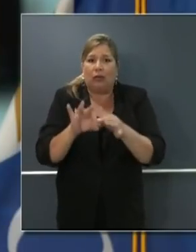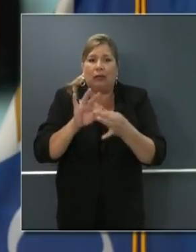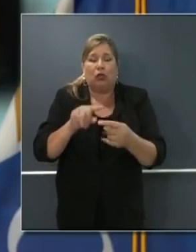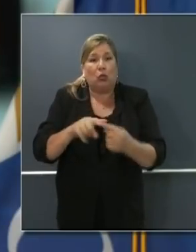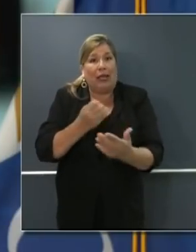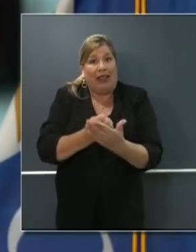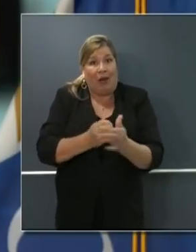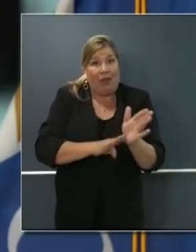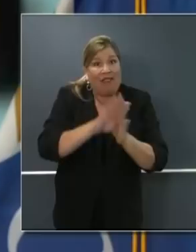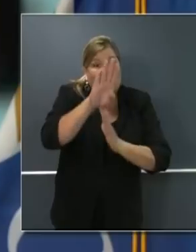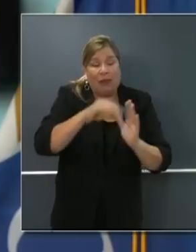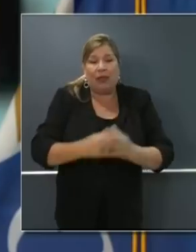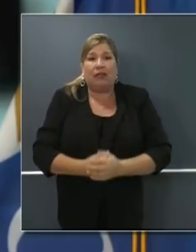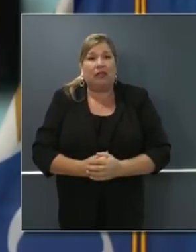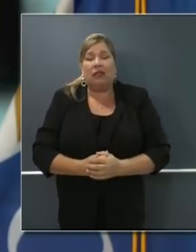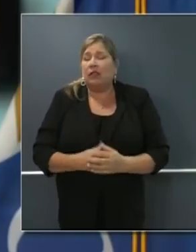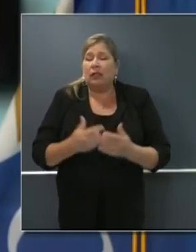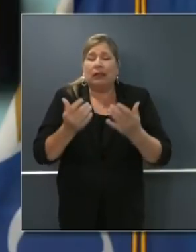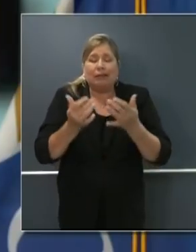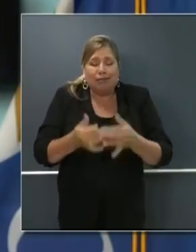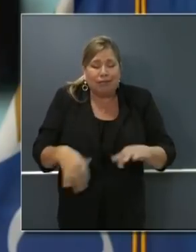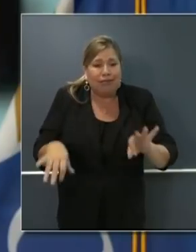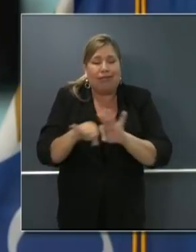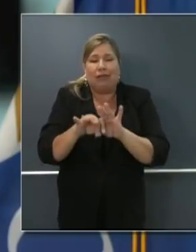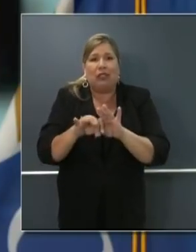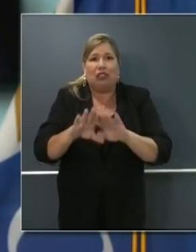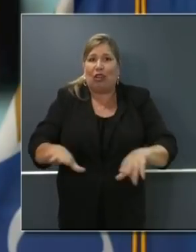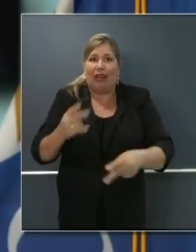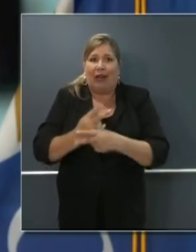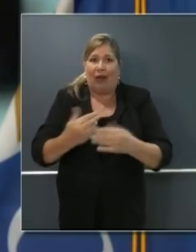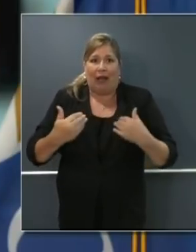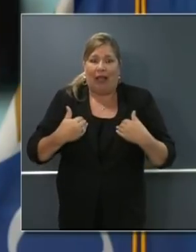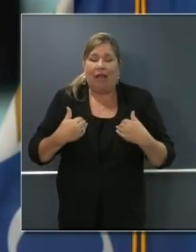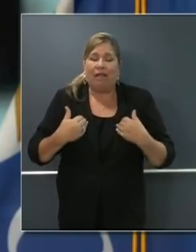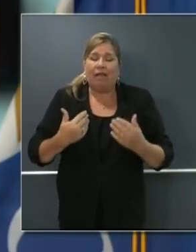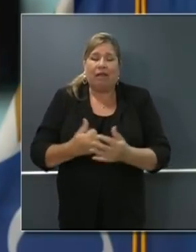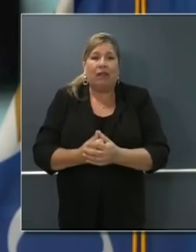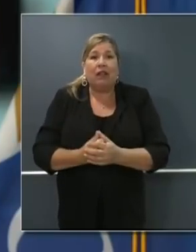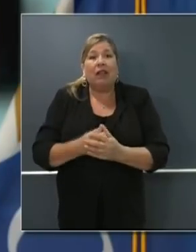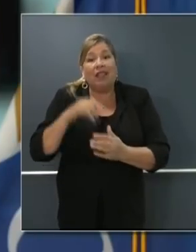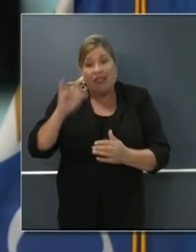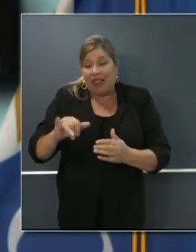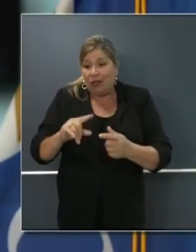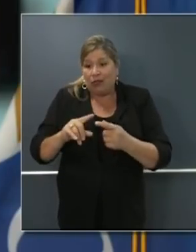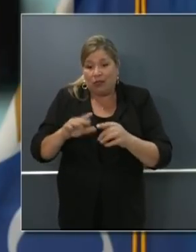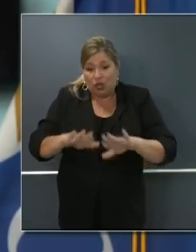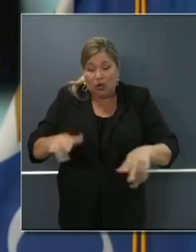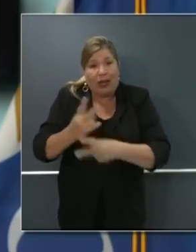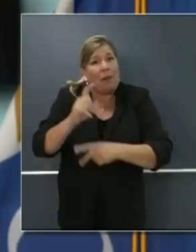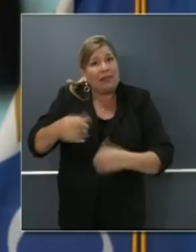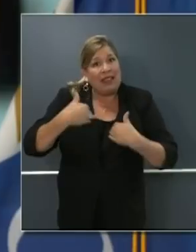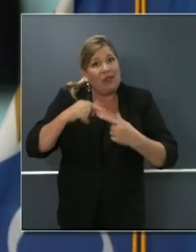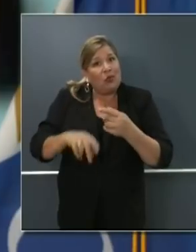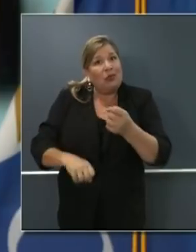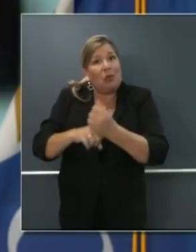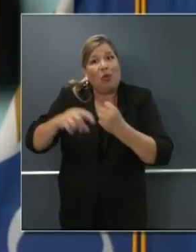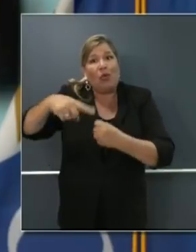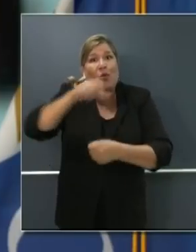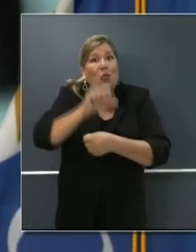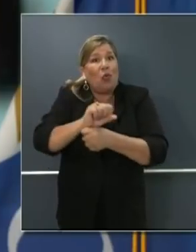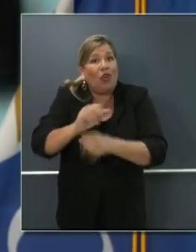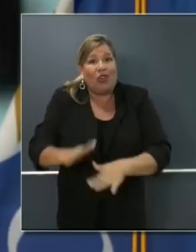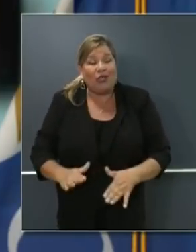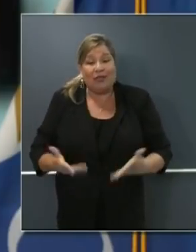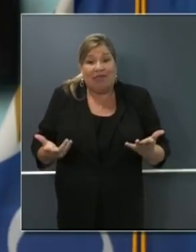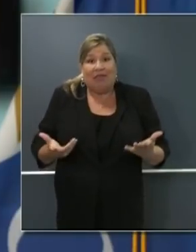an economic question. It's much more than so many others. Again, it's about workforce, economic and workforce development. Can't